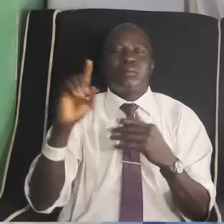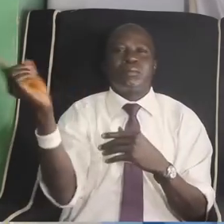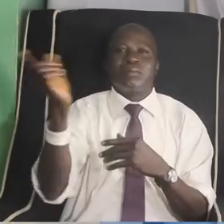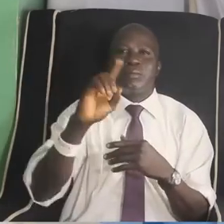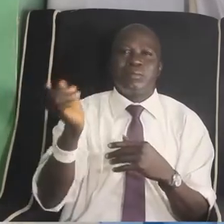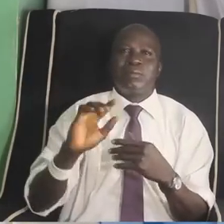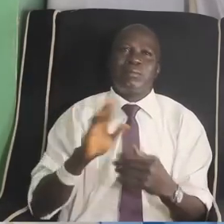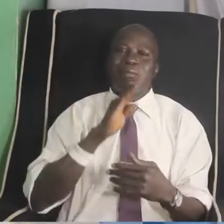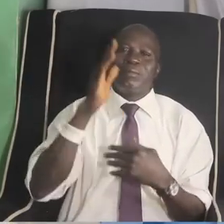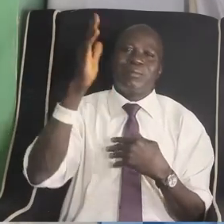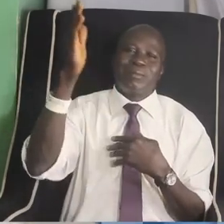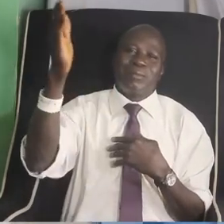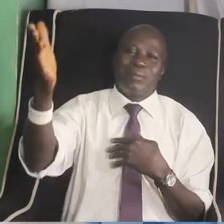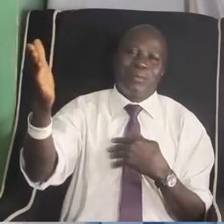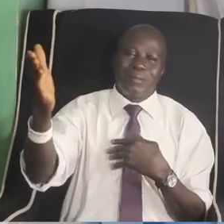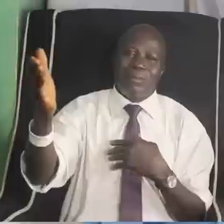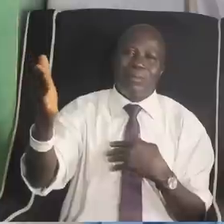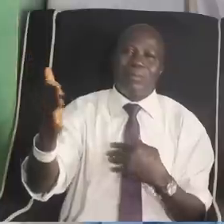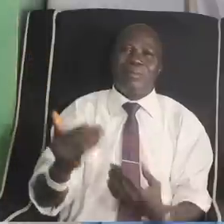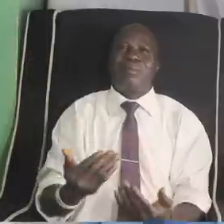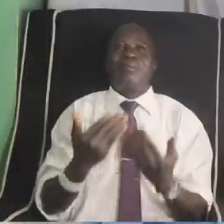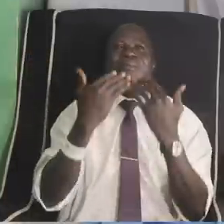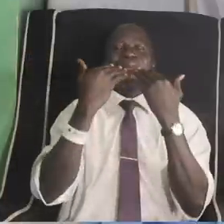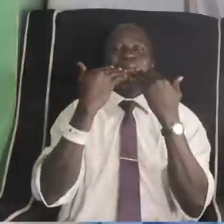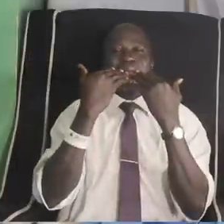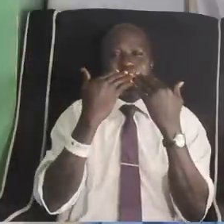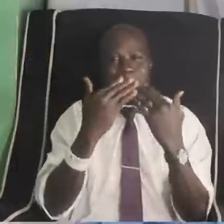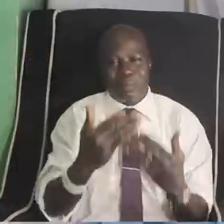Ese ibi te ba de.